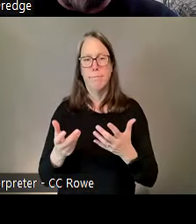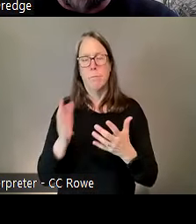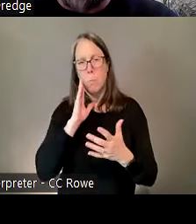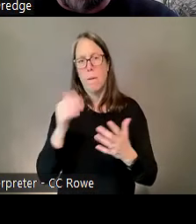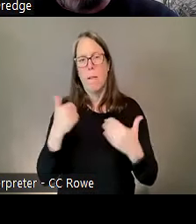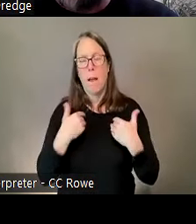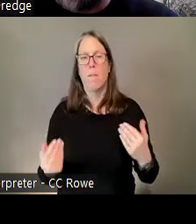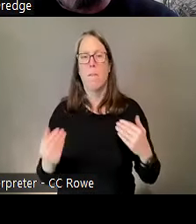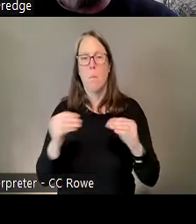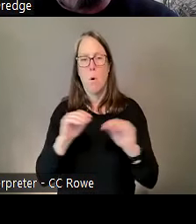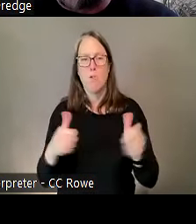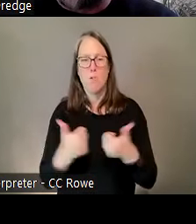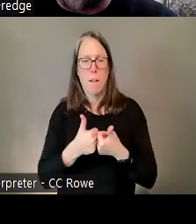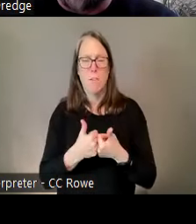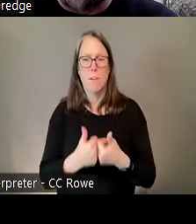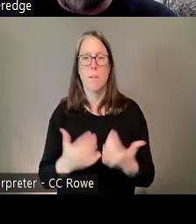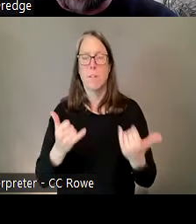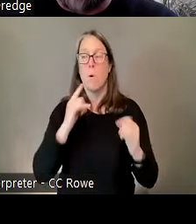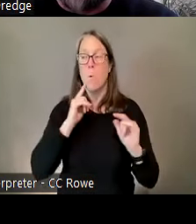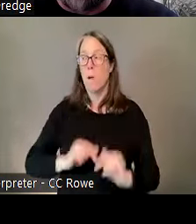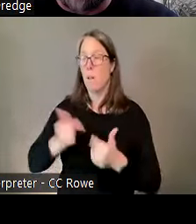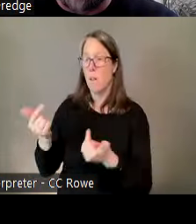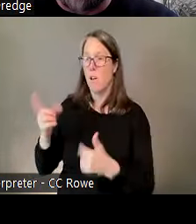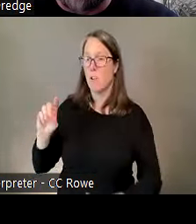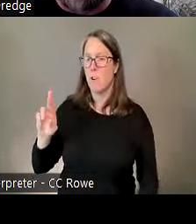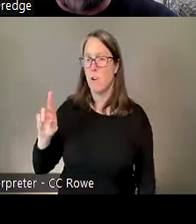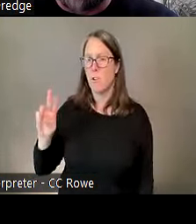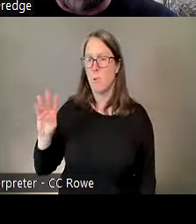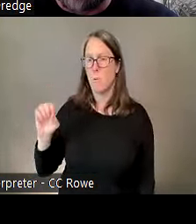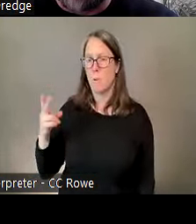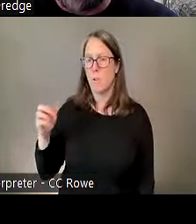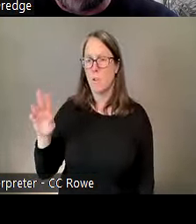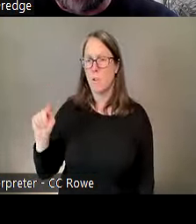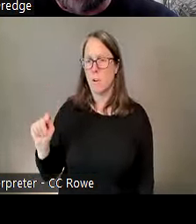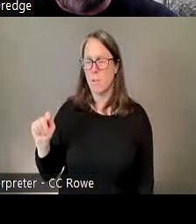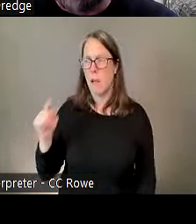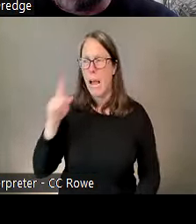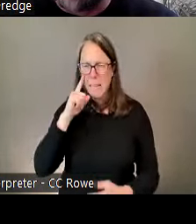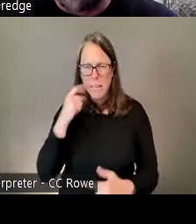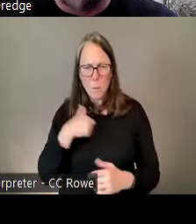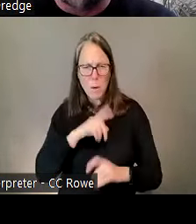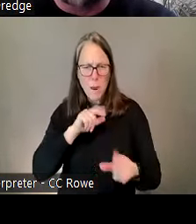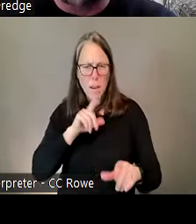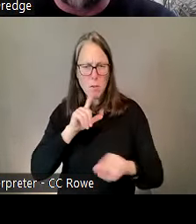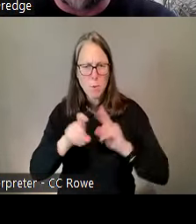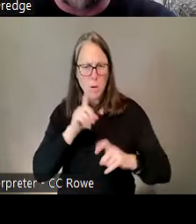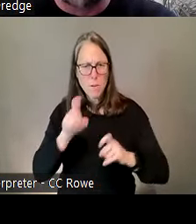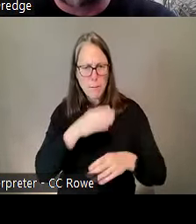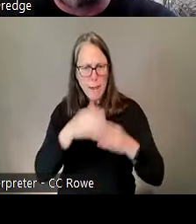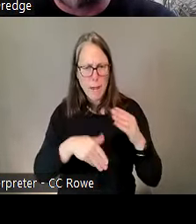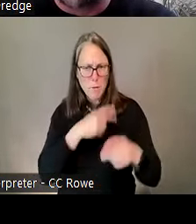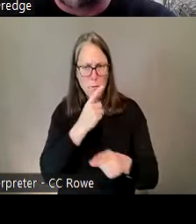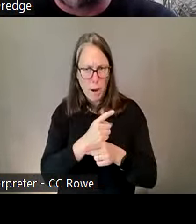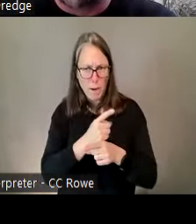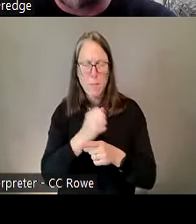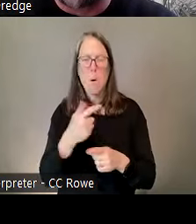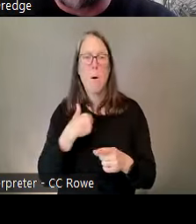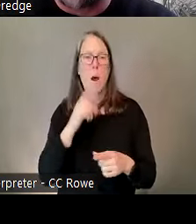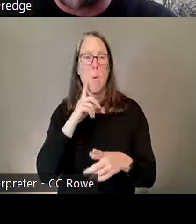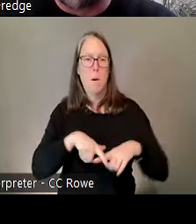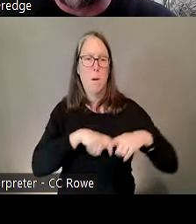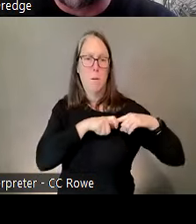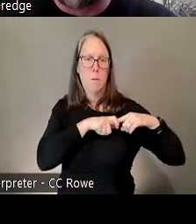So I'm going to stop there and pass to Dr. Wishart. I think we're doing questions at the end of both sessions, so I will